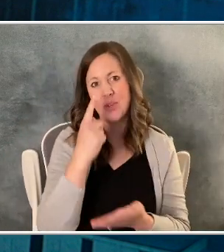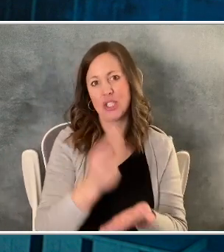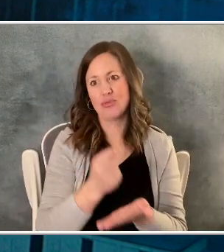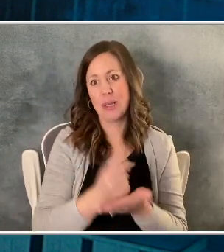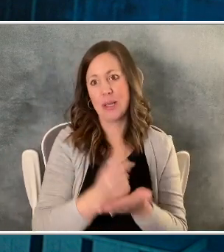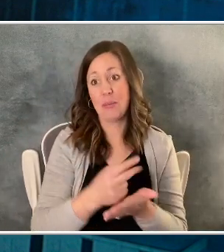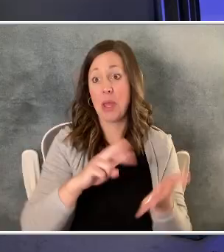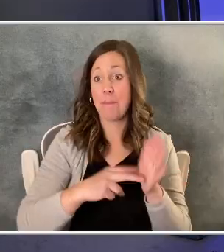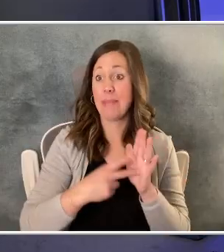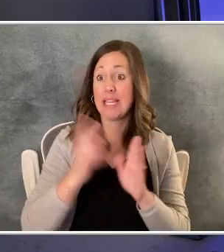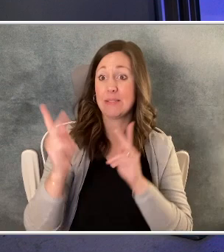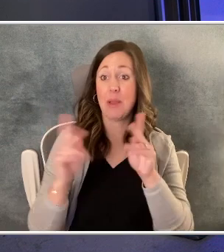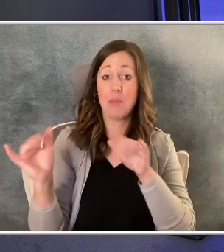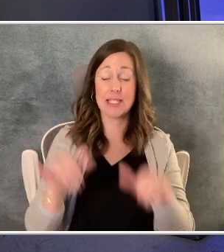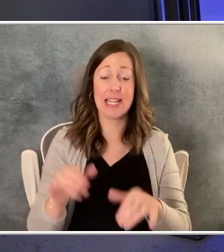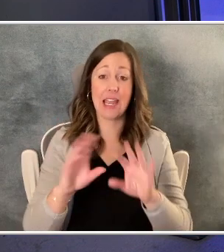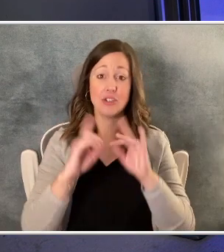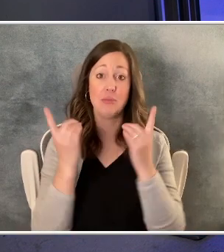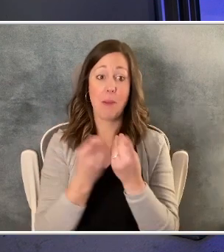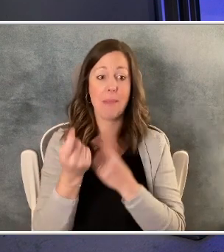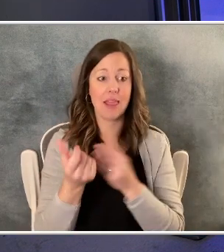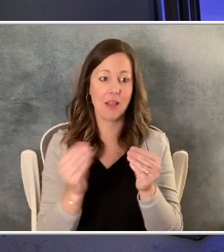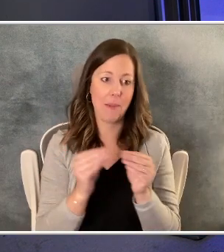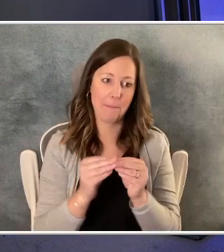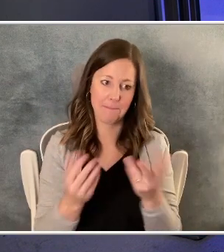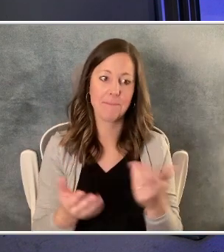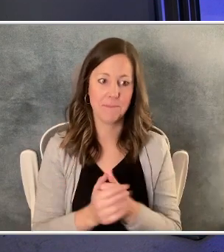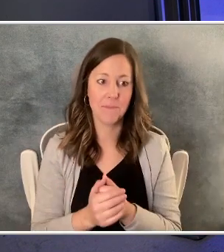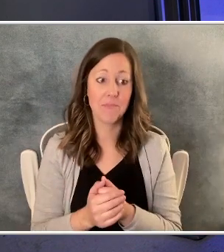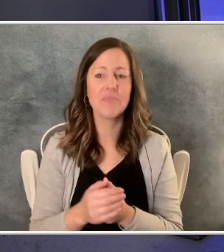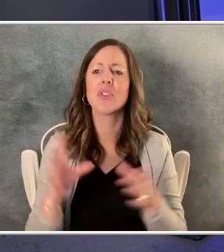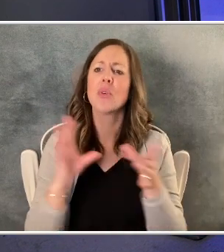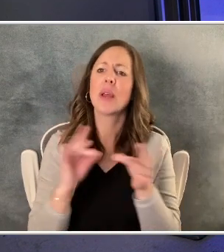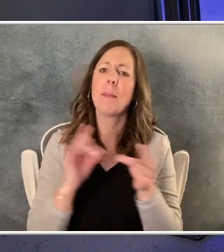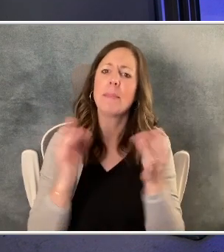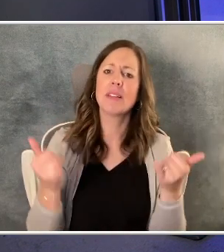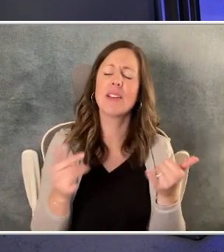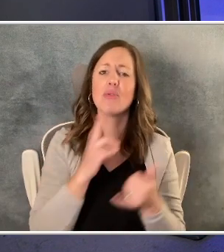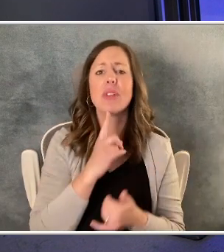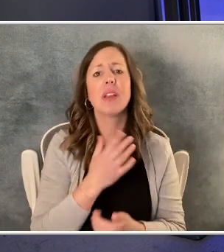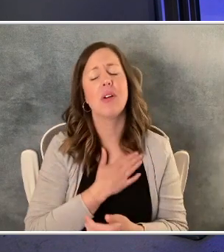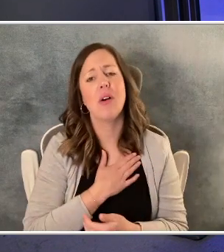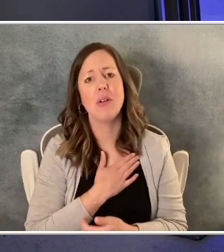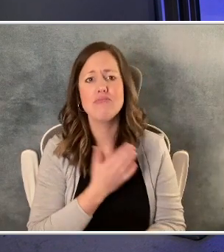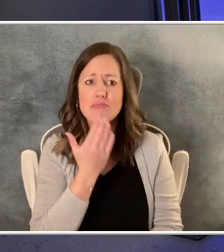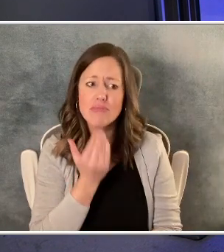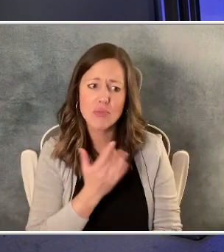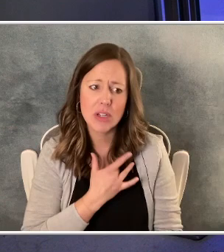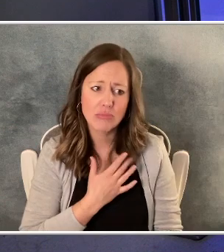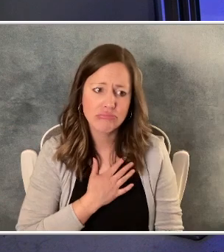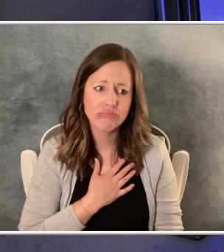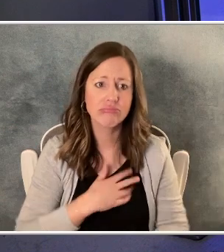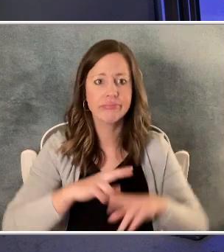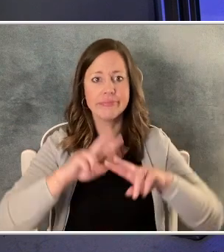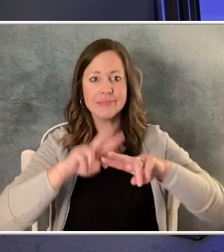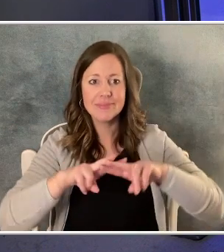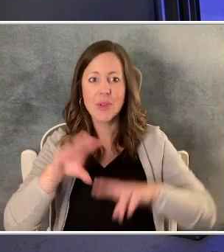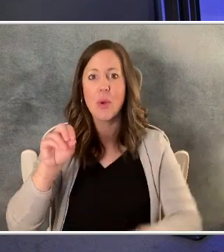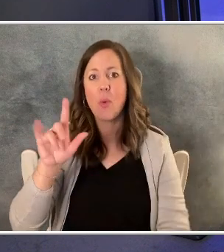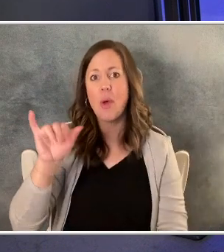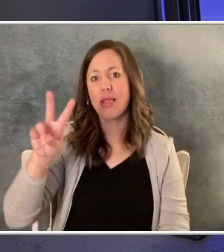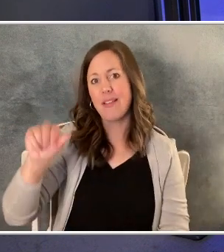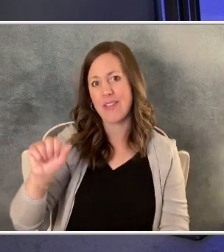bit longer. Okay, some comments today. What a sweetheart. Hashtag Olivia Strong. Go